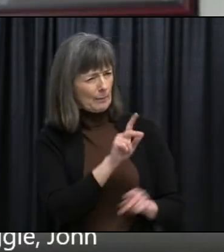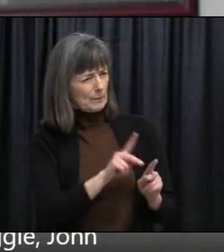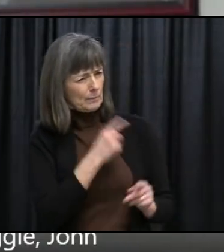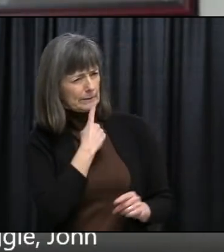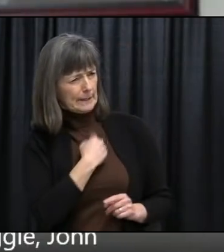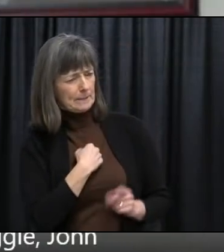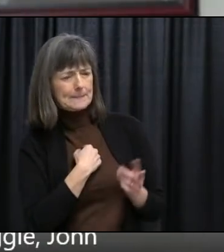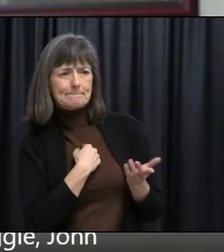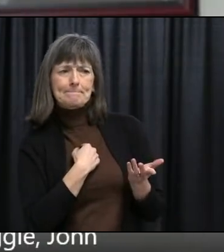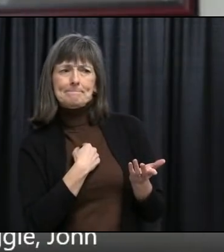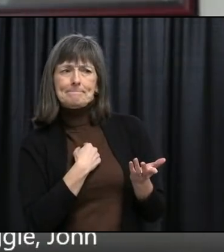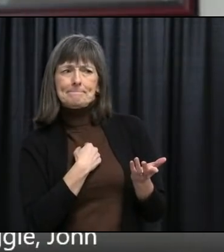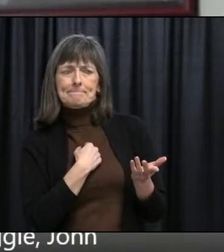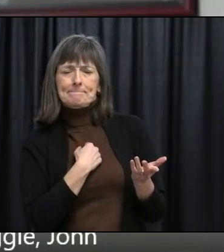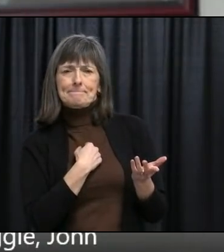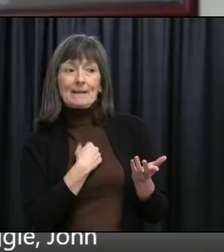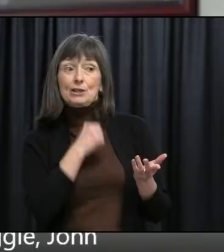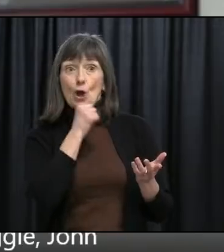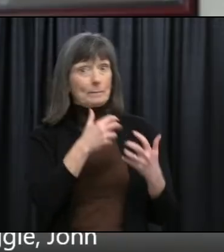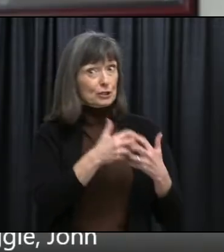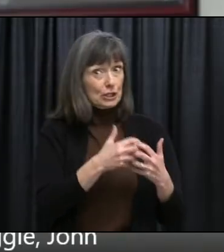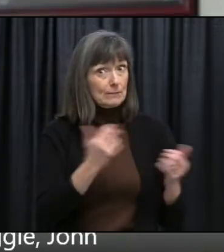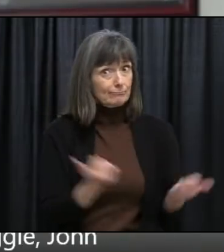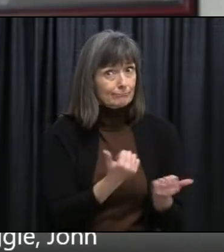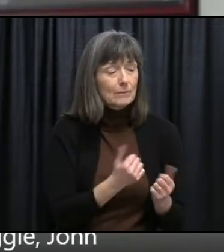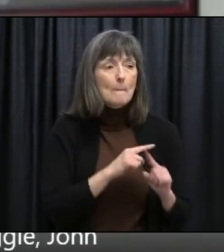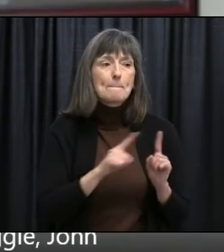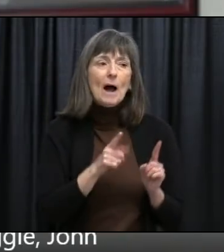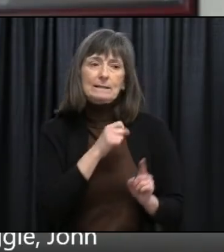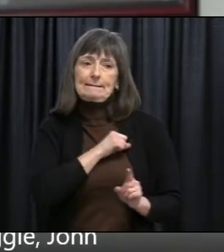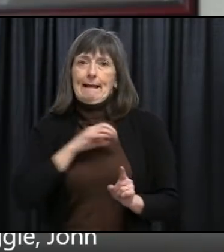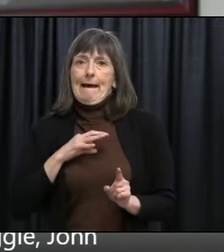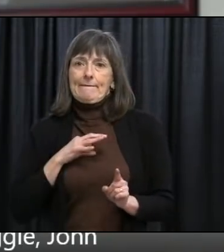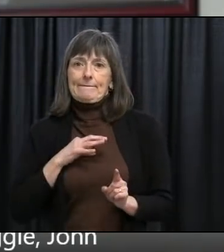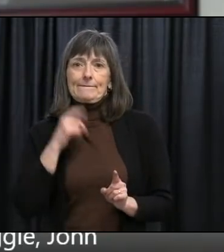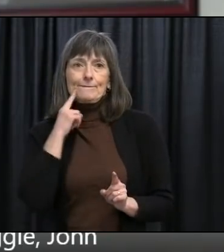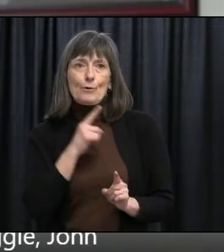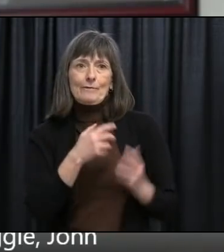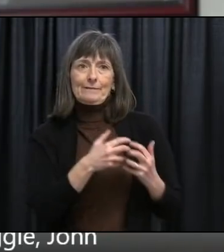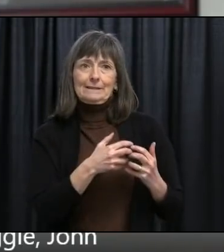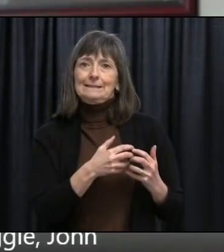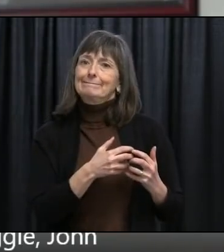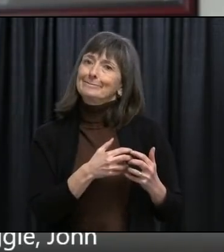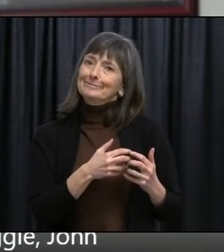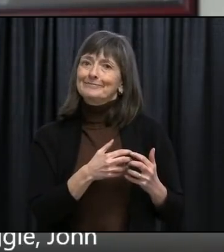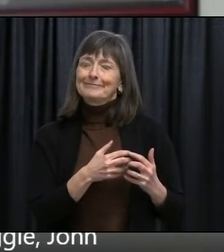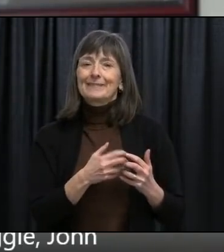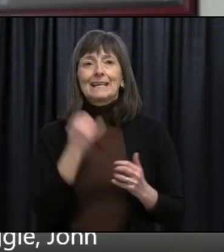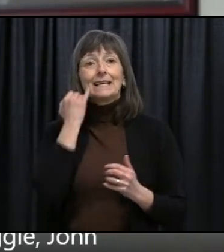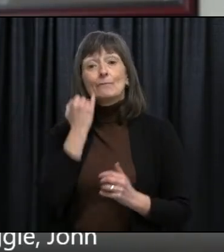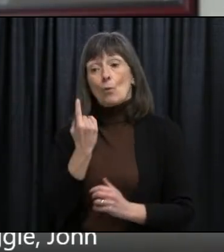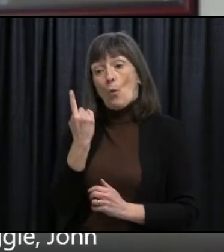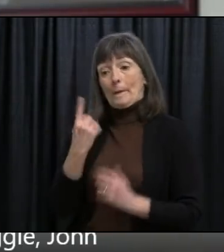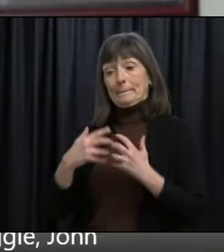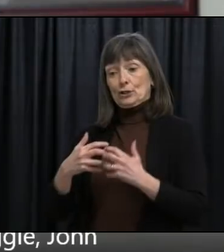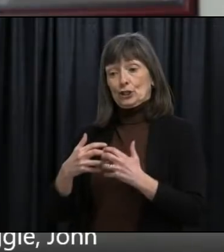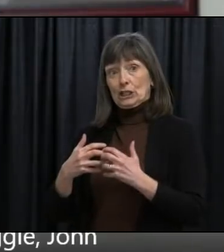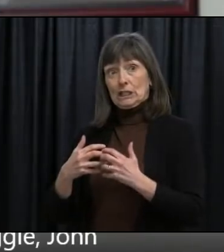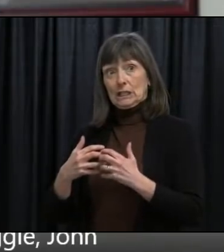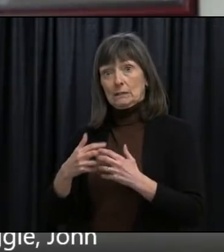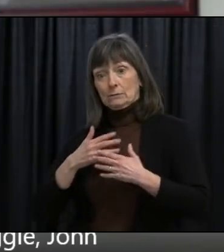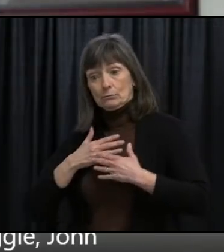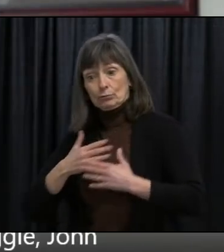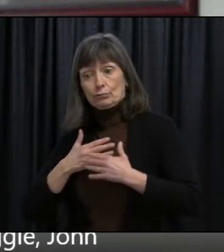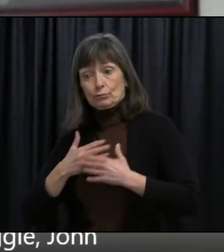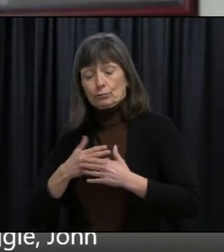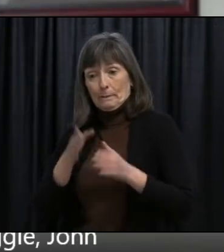the operators of the ventilators. So my question is, how many staff does it take to operate one ventilator? And with the increase